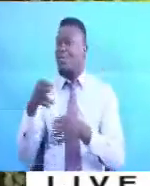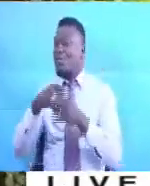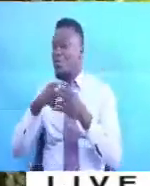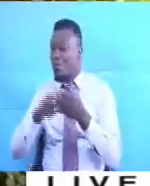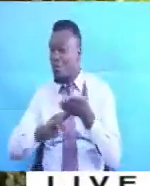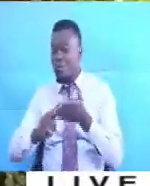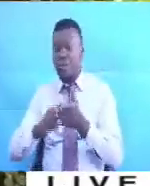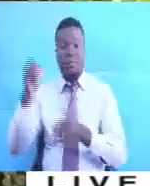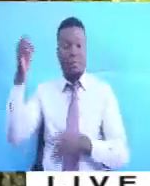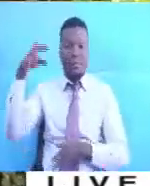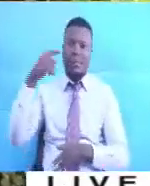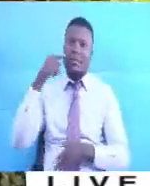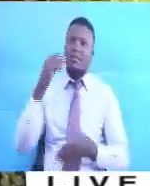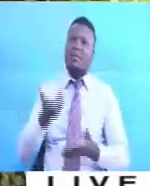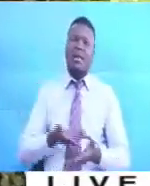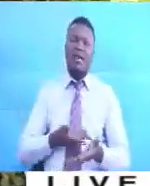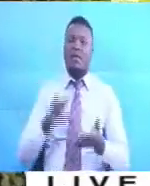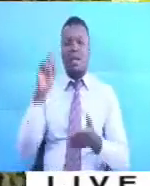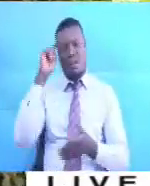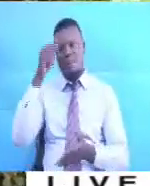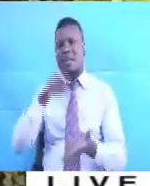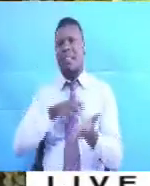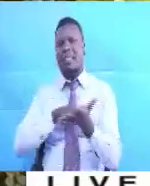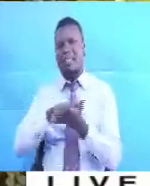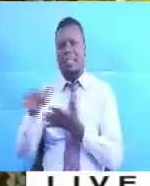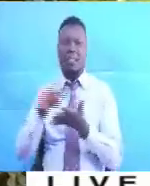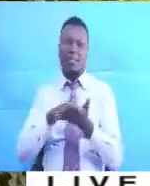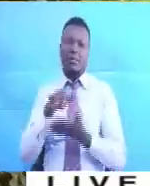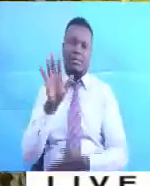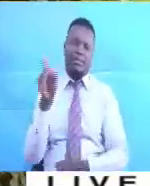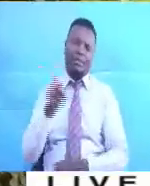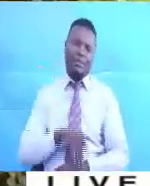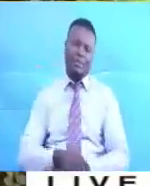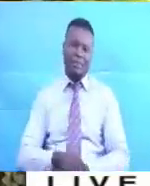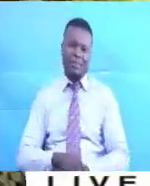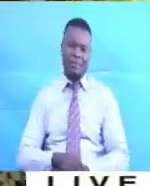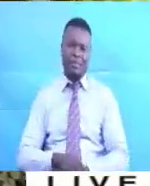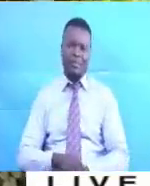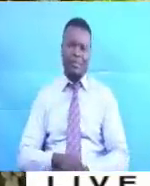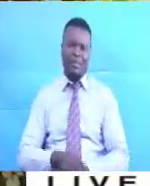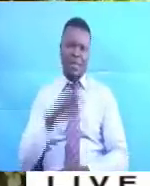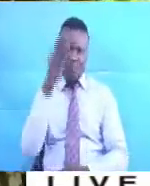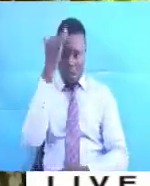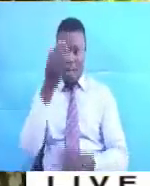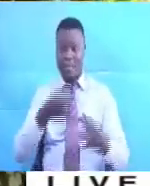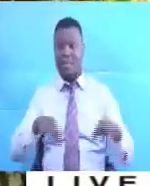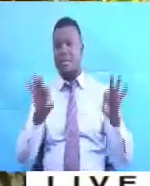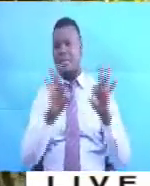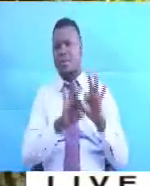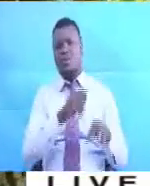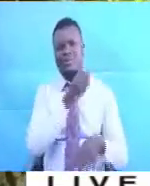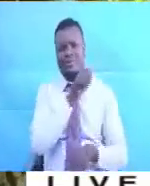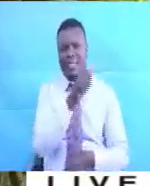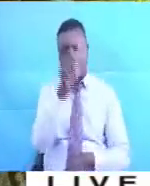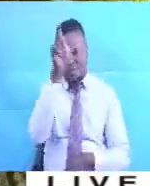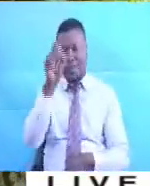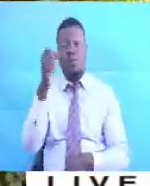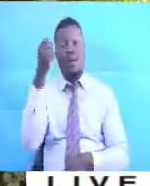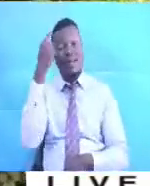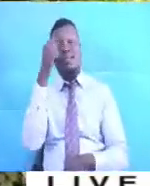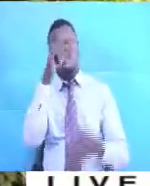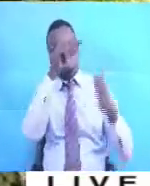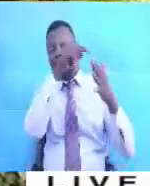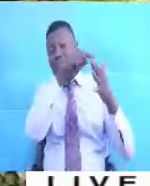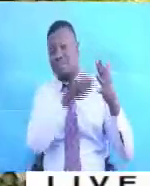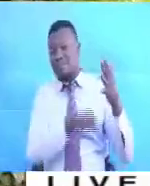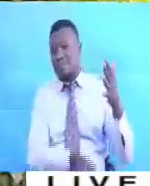that we have universal access of clean energy in the country. Why is it important for every Ugandan to pay attention to this vice? Because it